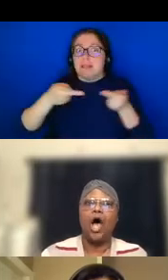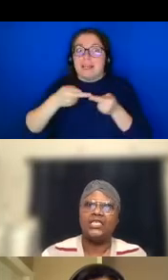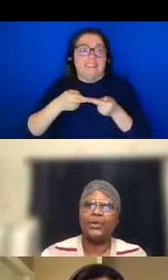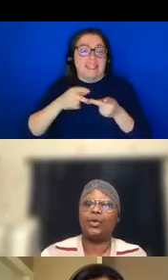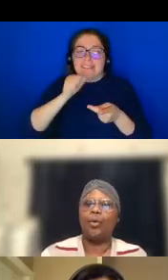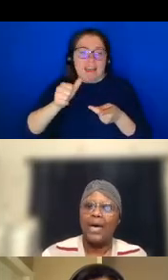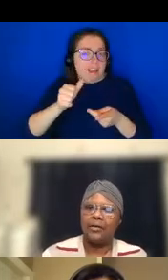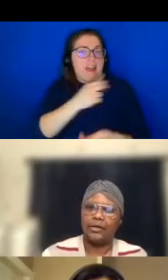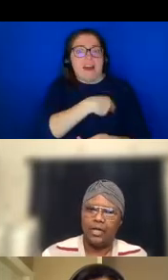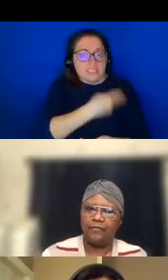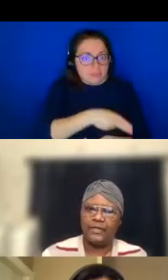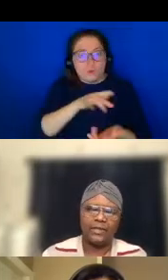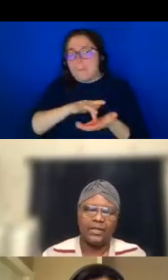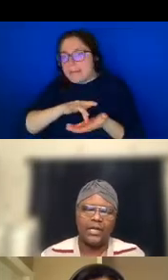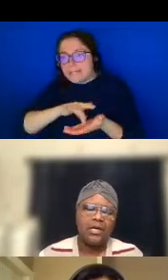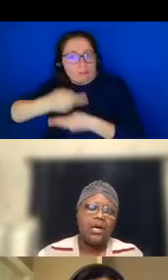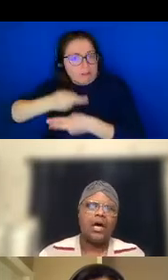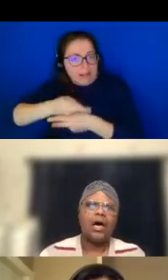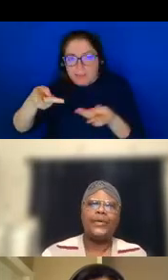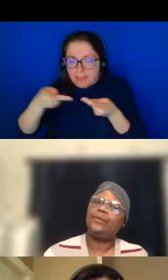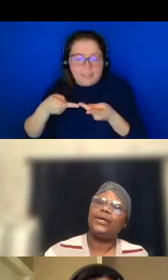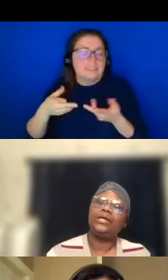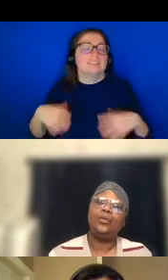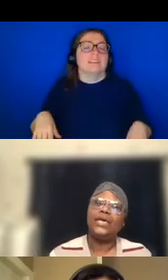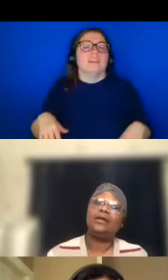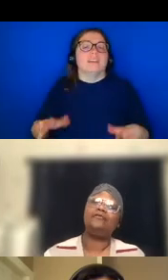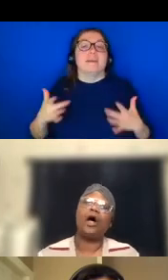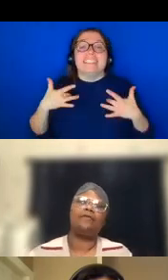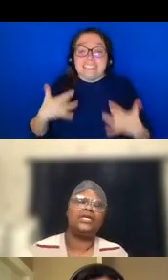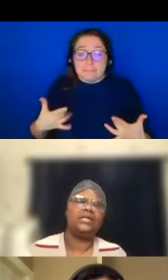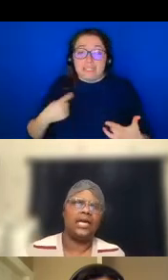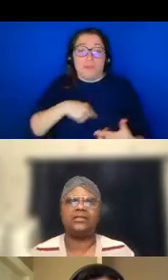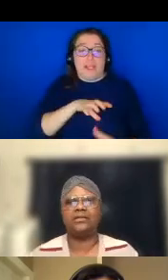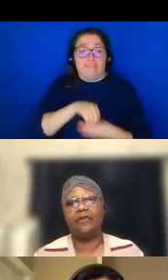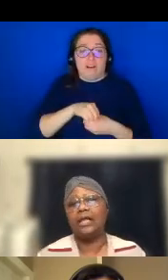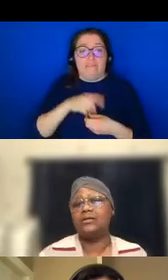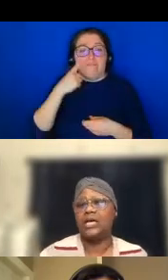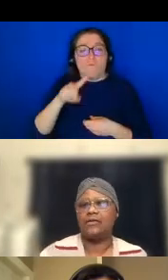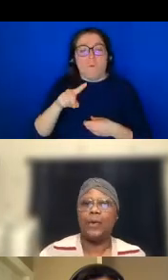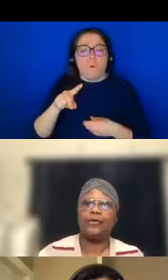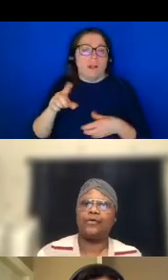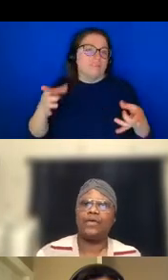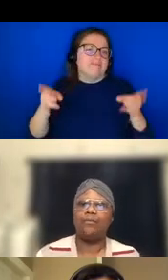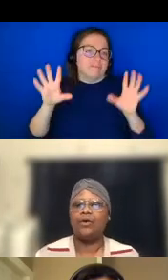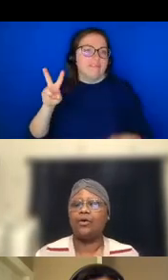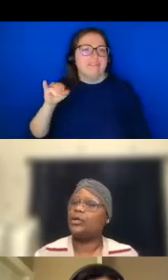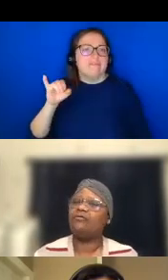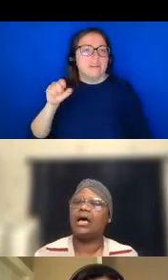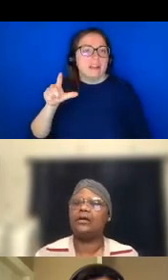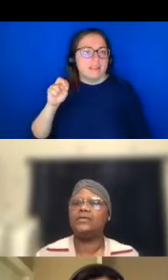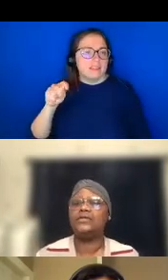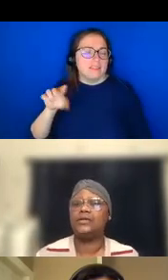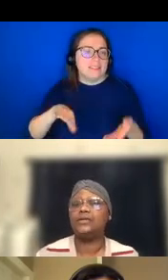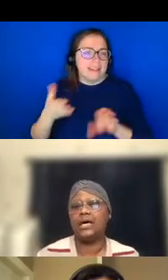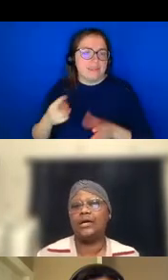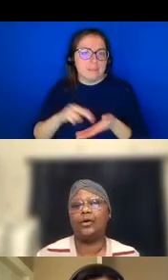a hospital or medical care facility. But typically we get involved in cases of violent death, whether they be criminal